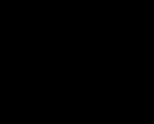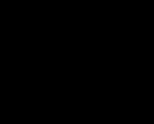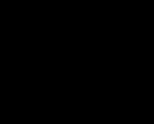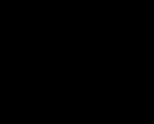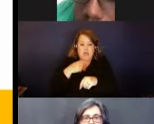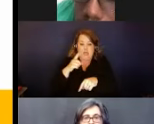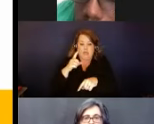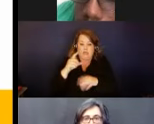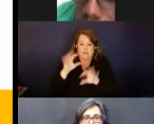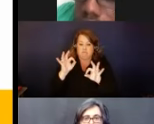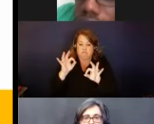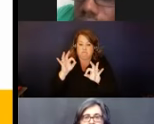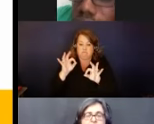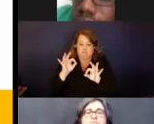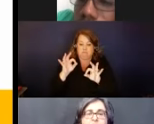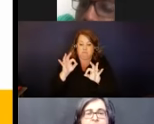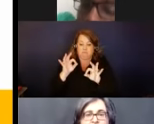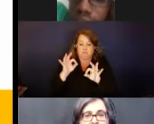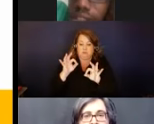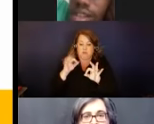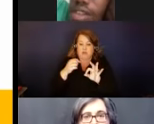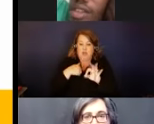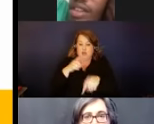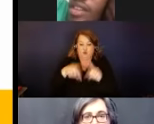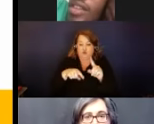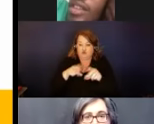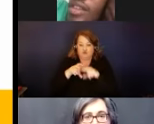ride the bus, the transit system